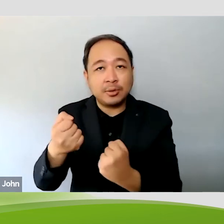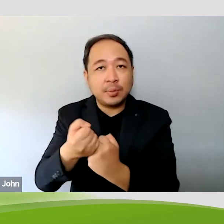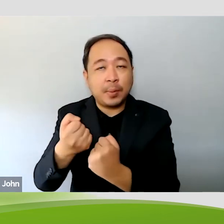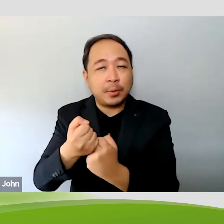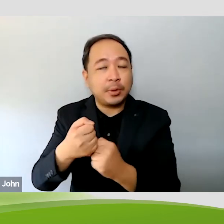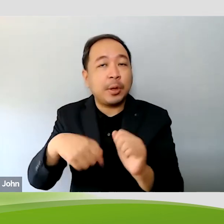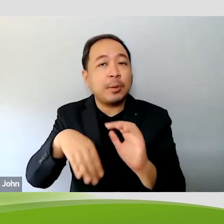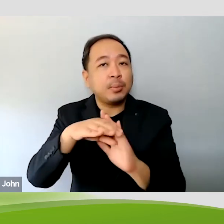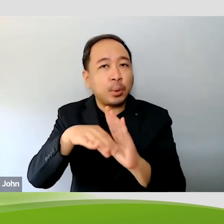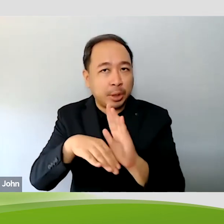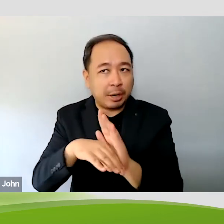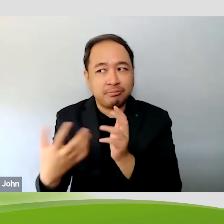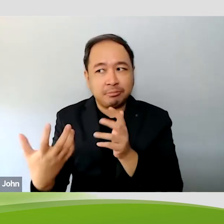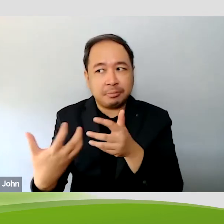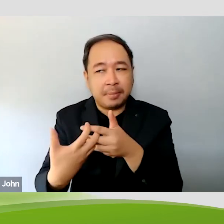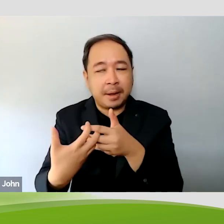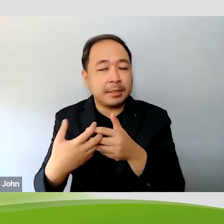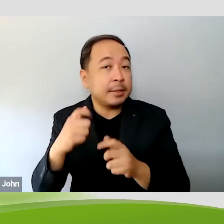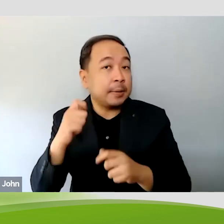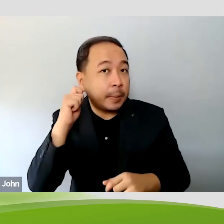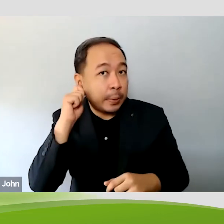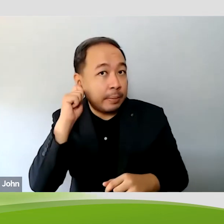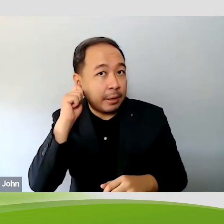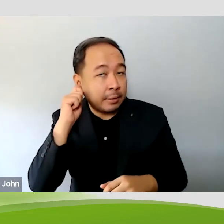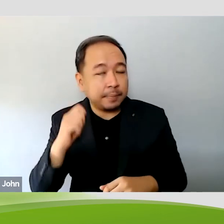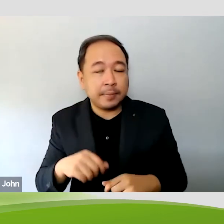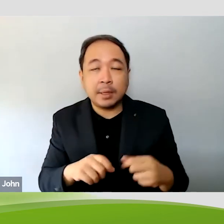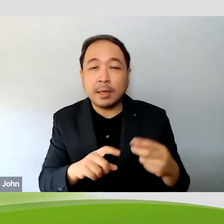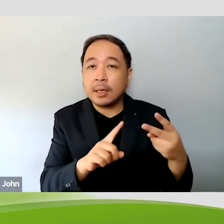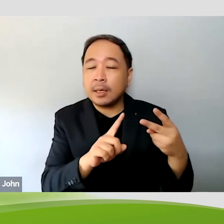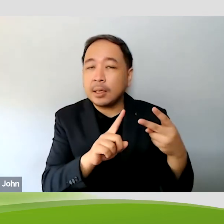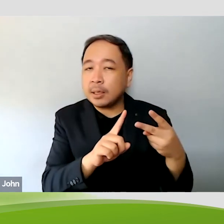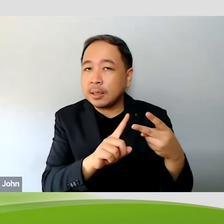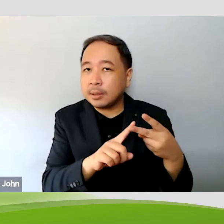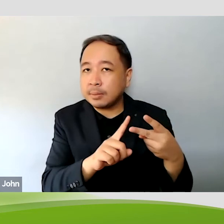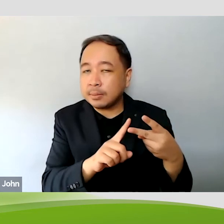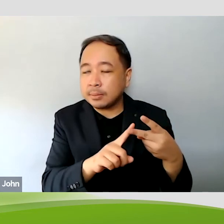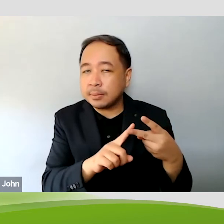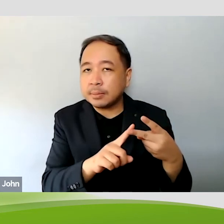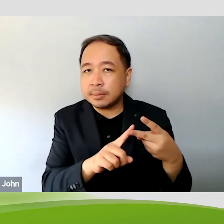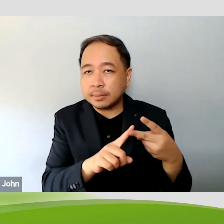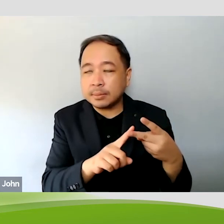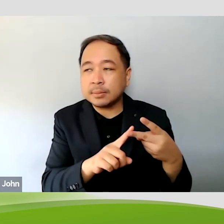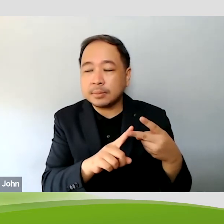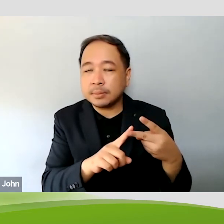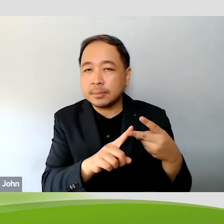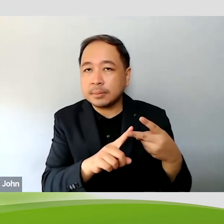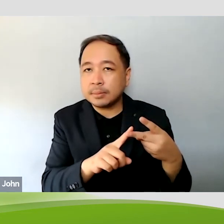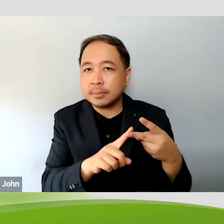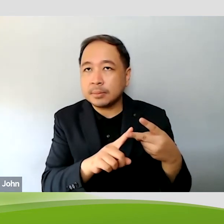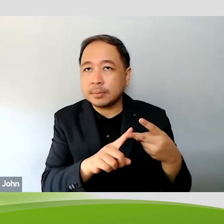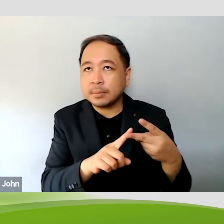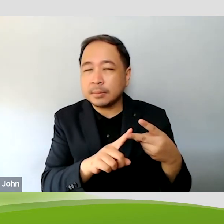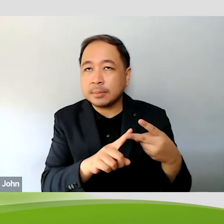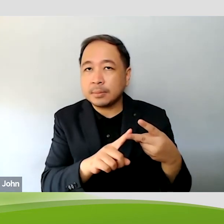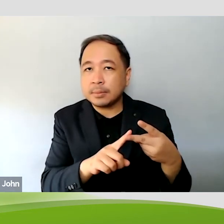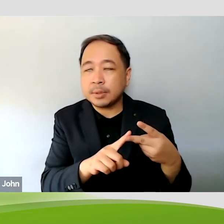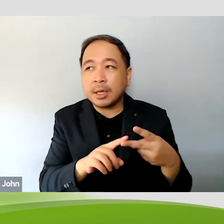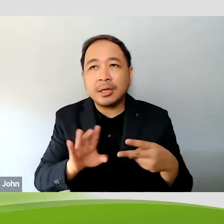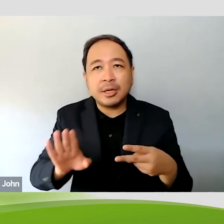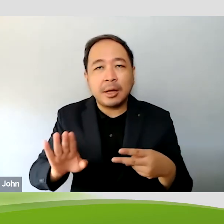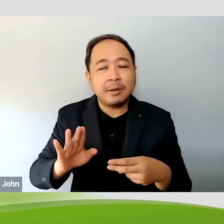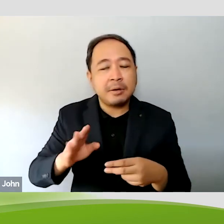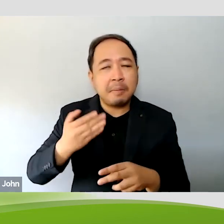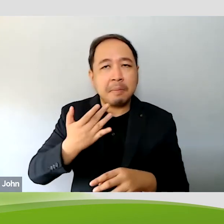number 1, and number 2. Can we think of about introduction of a preferential treatment for